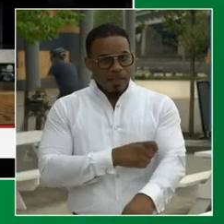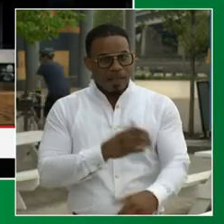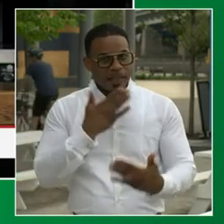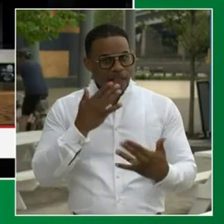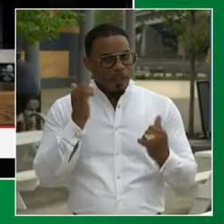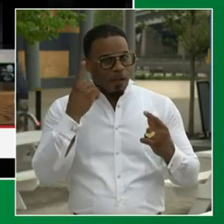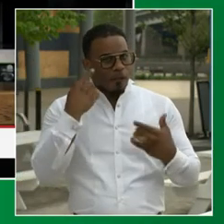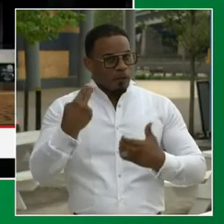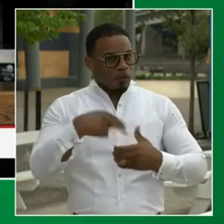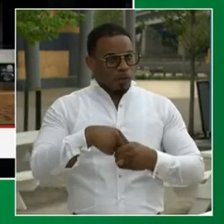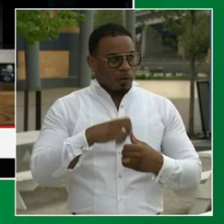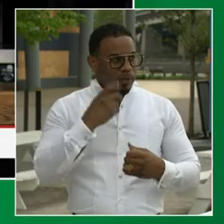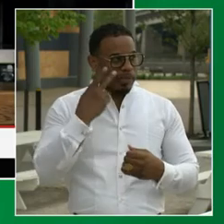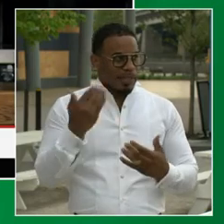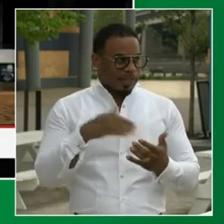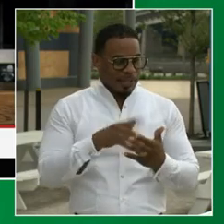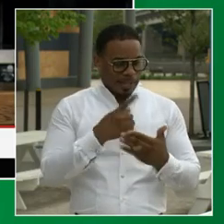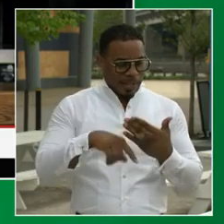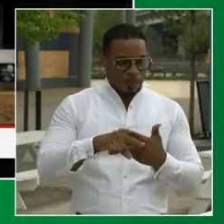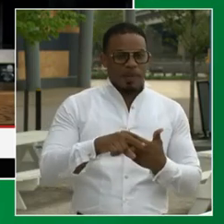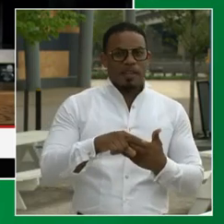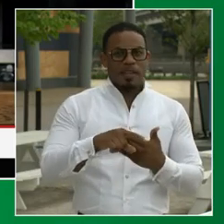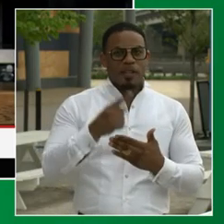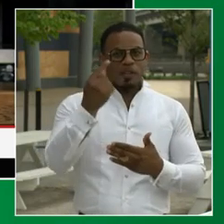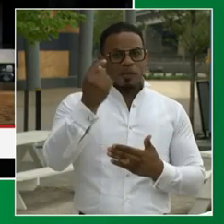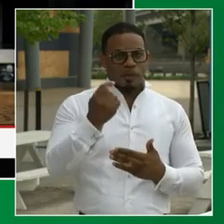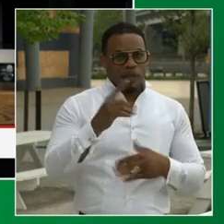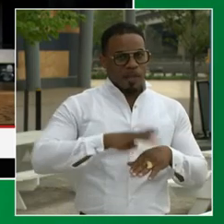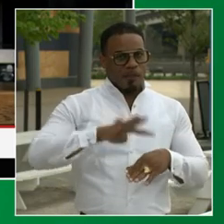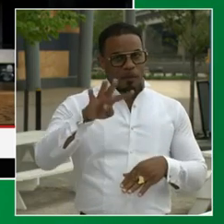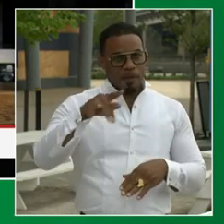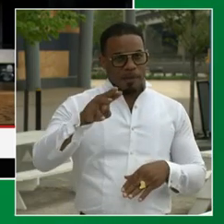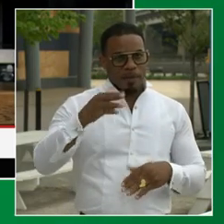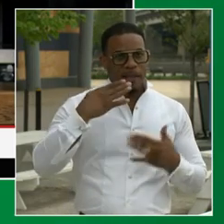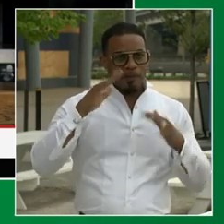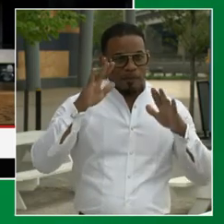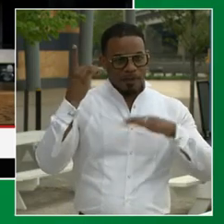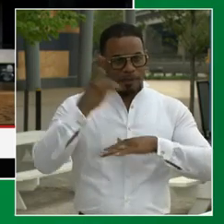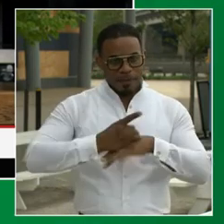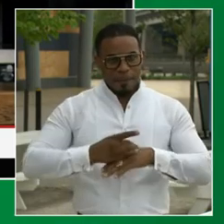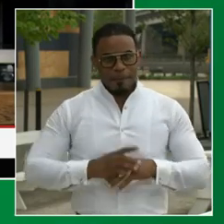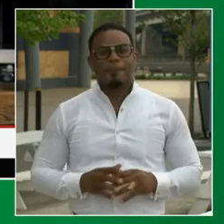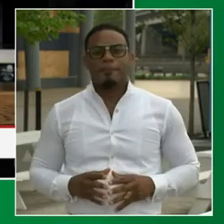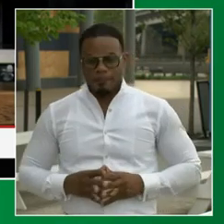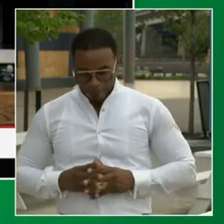and thank you all for joining us. We'll see you again next week, Tuesday at 4 p.m. Have a great day.